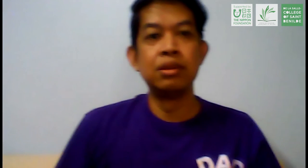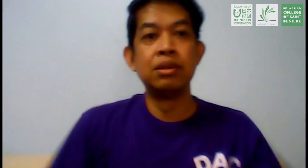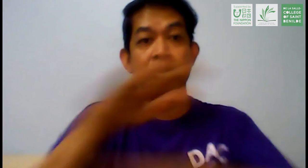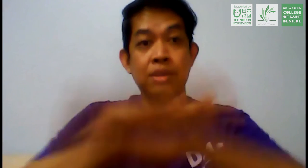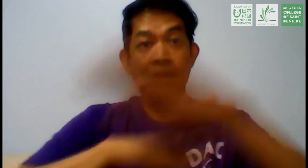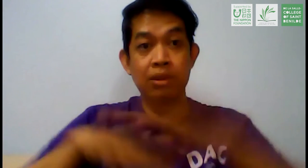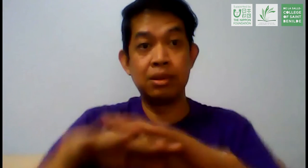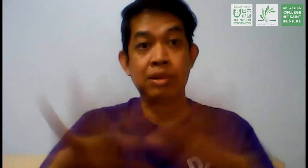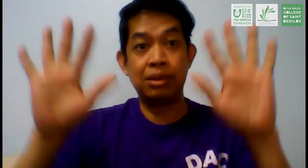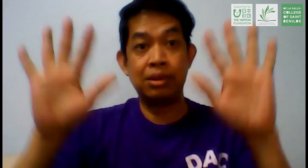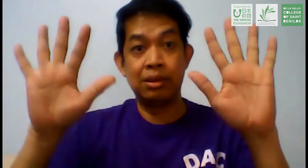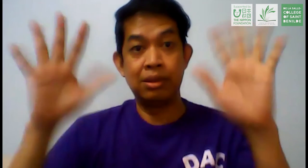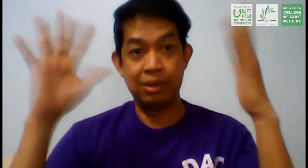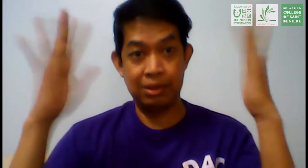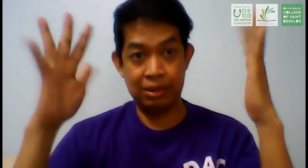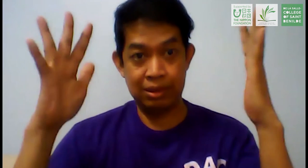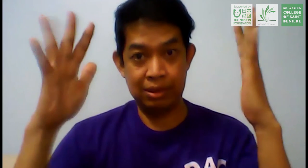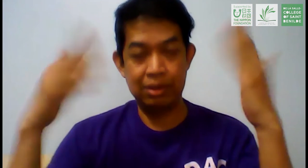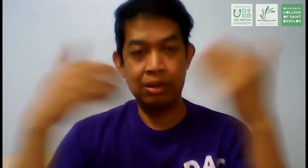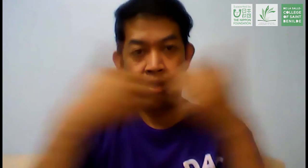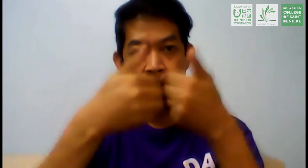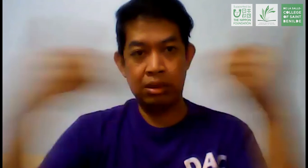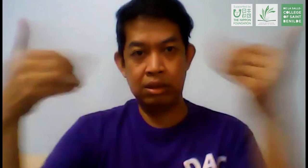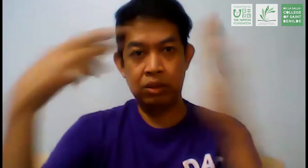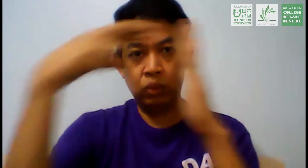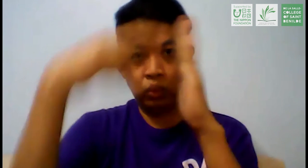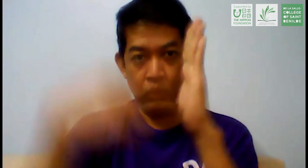about the hand rule.